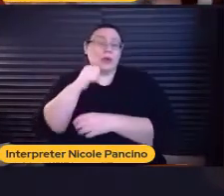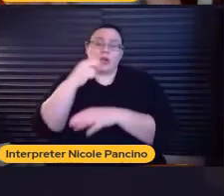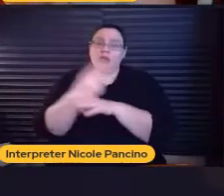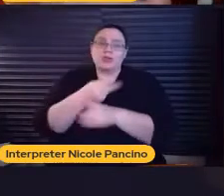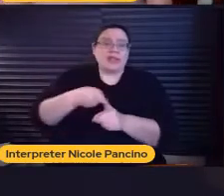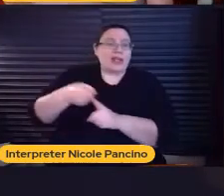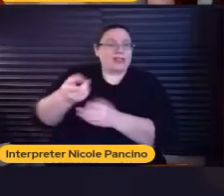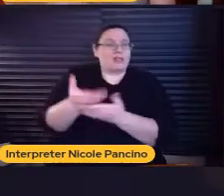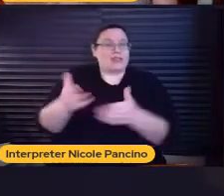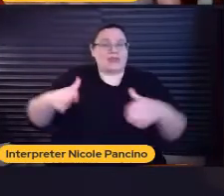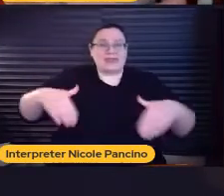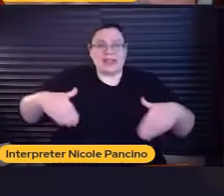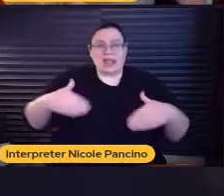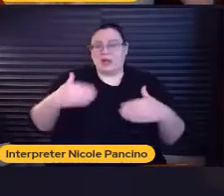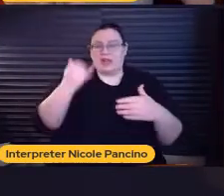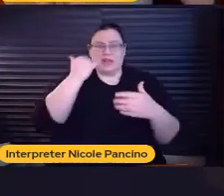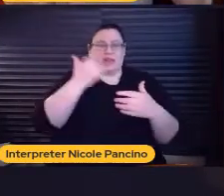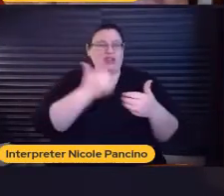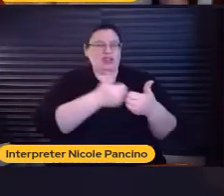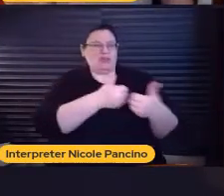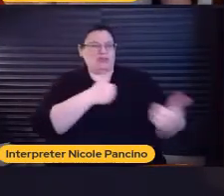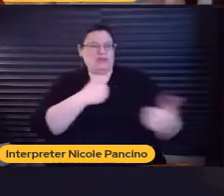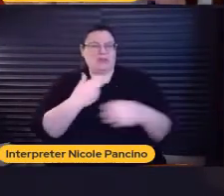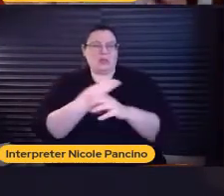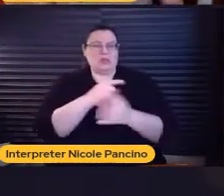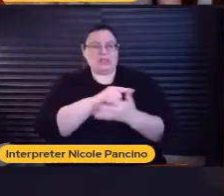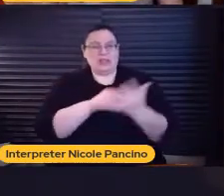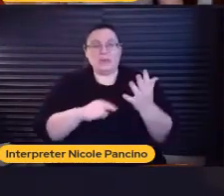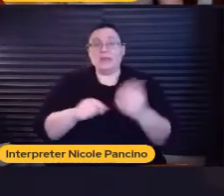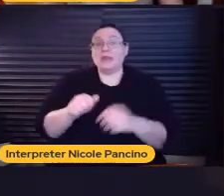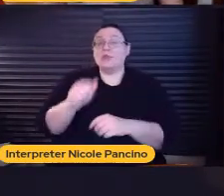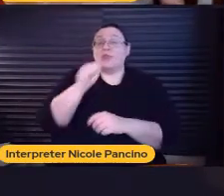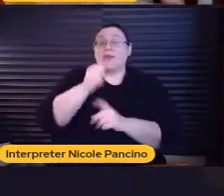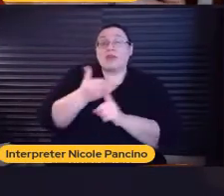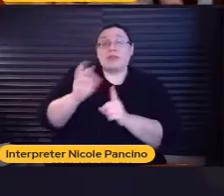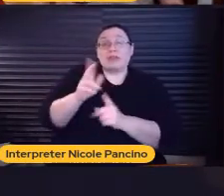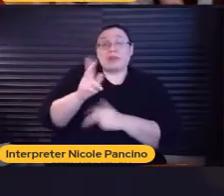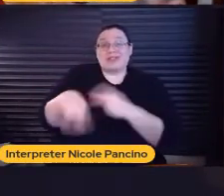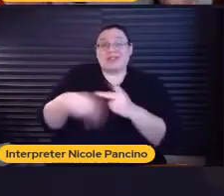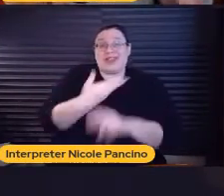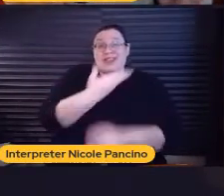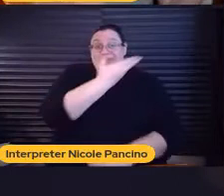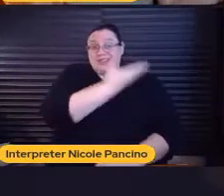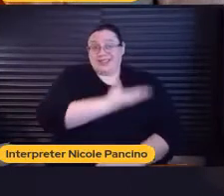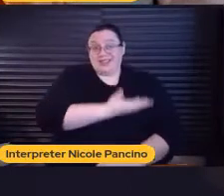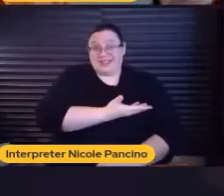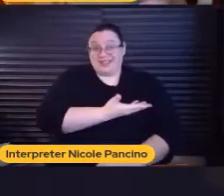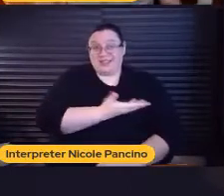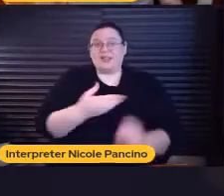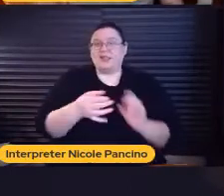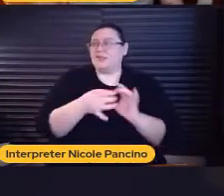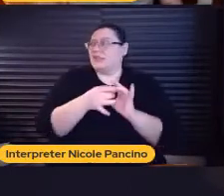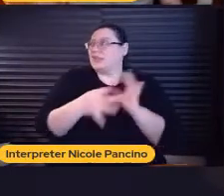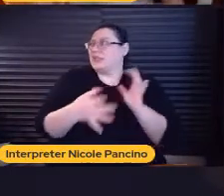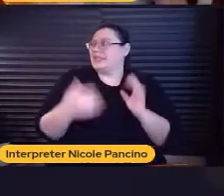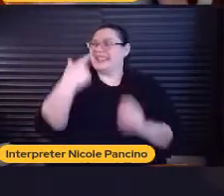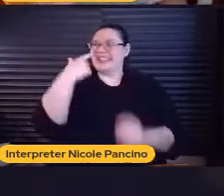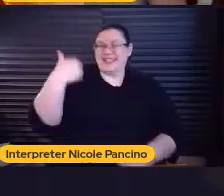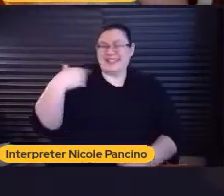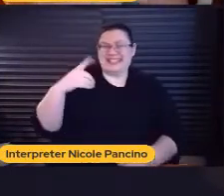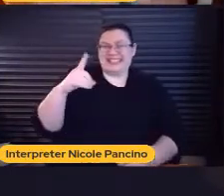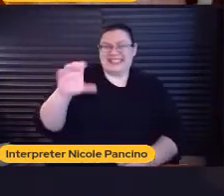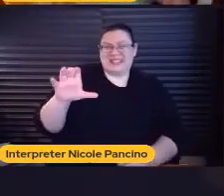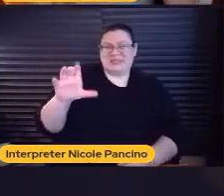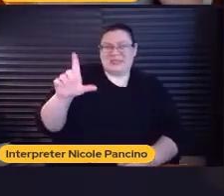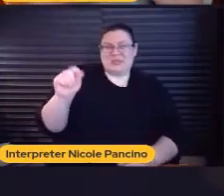yet, or you want to move away from them, the private resource types that were released in, I think, December 2019 are